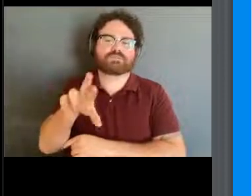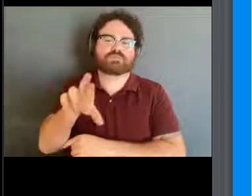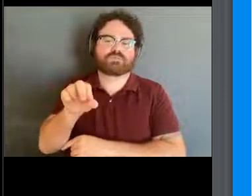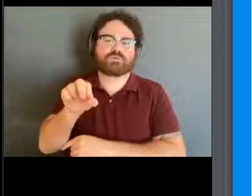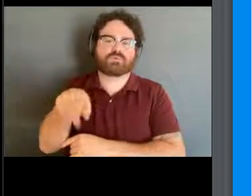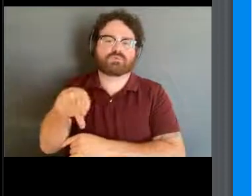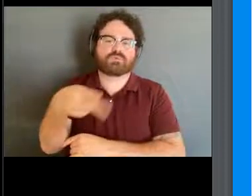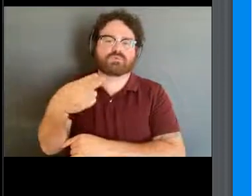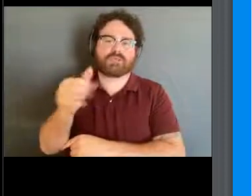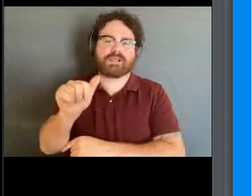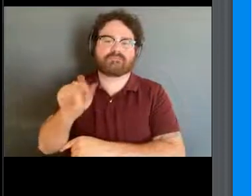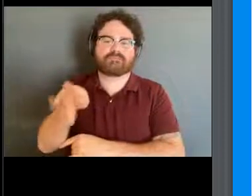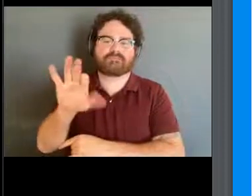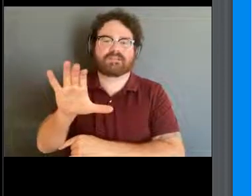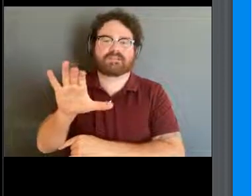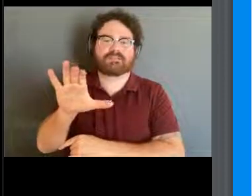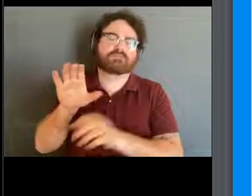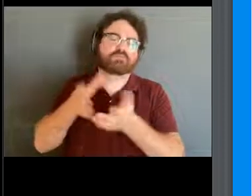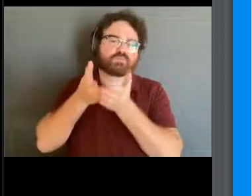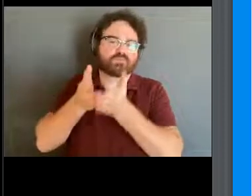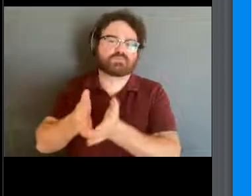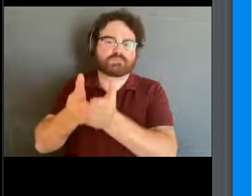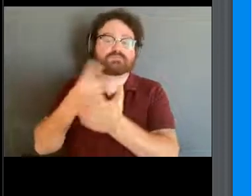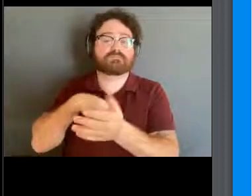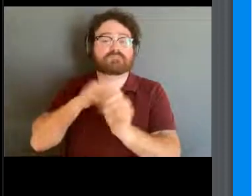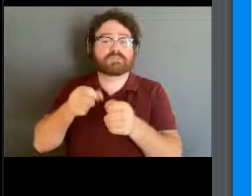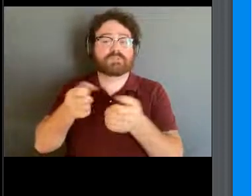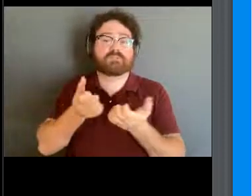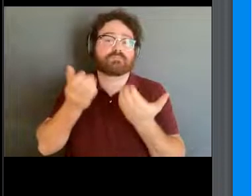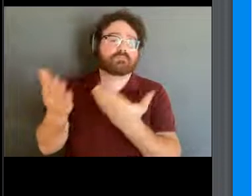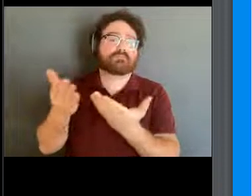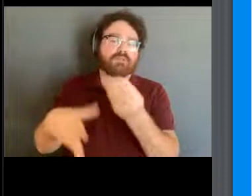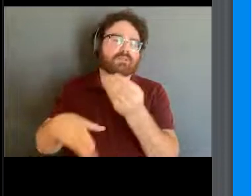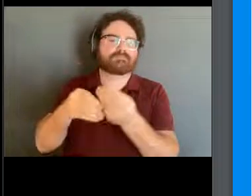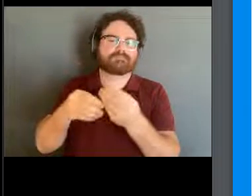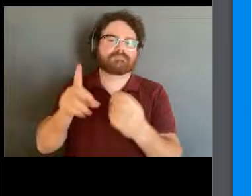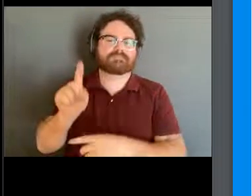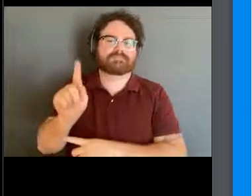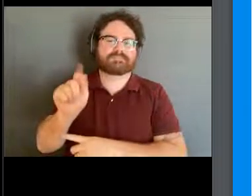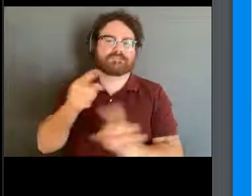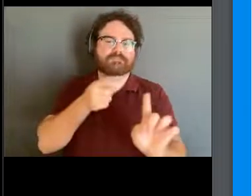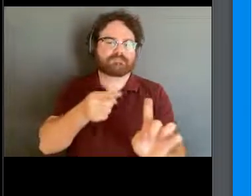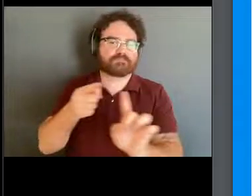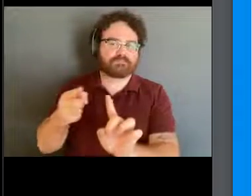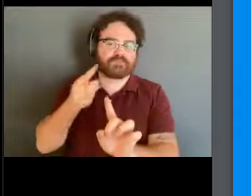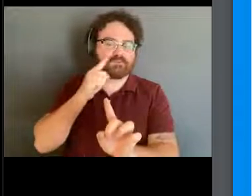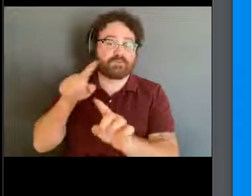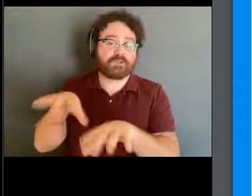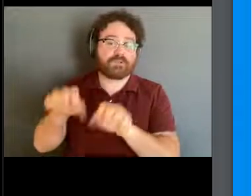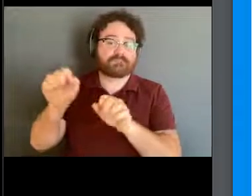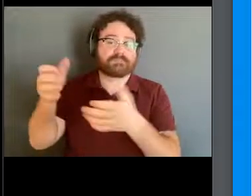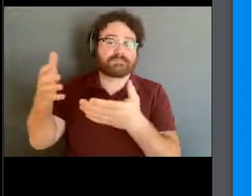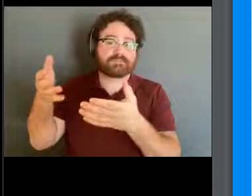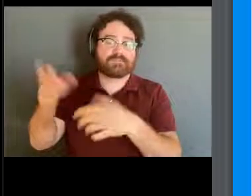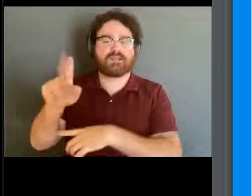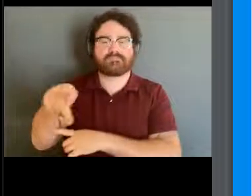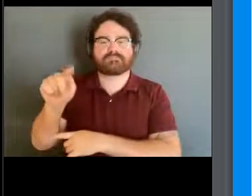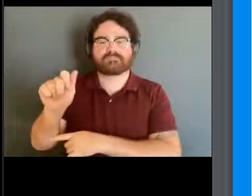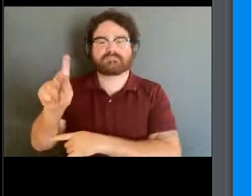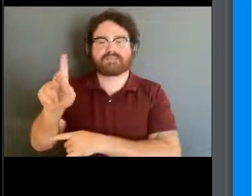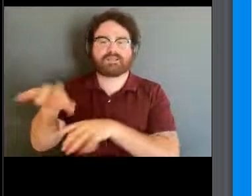to provide an additional data point for the uptake of that carbon, which has much